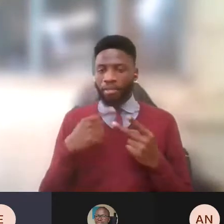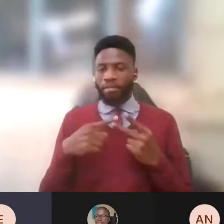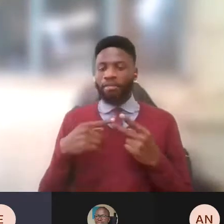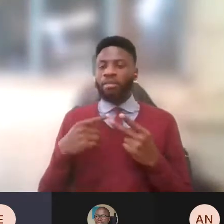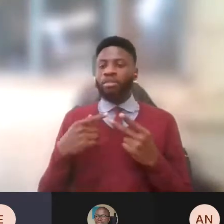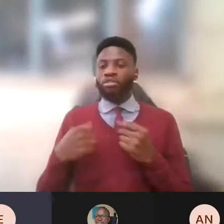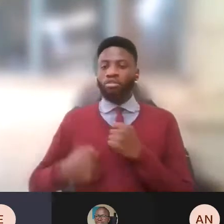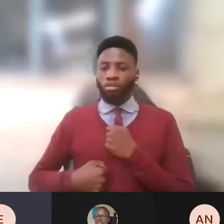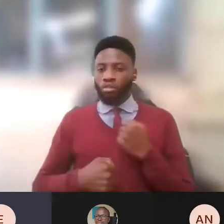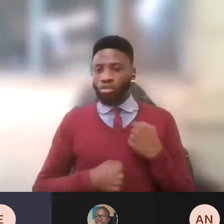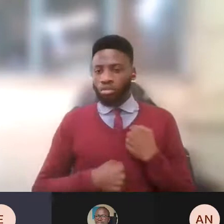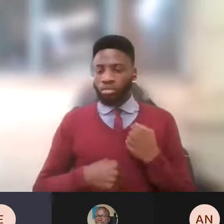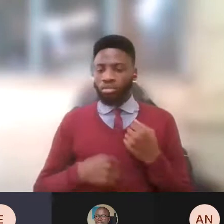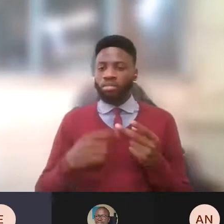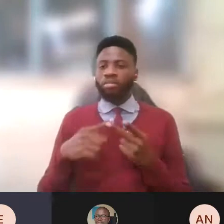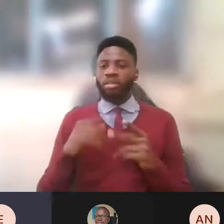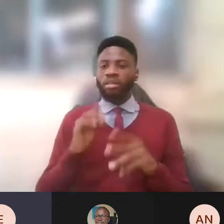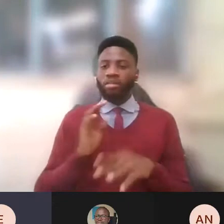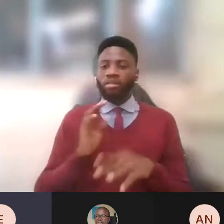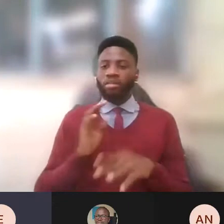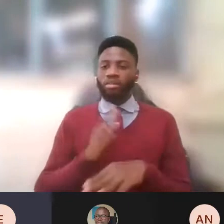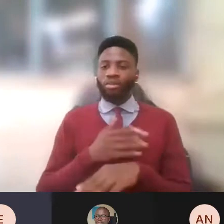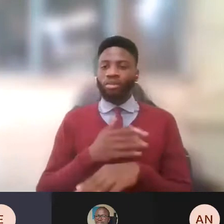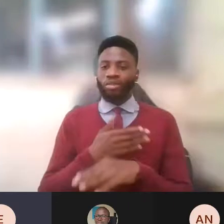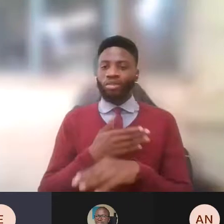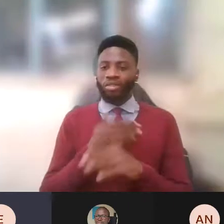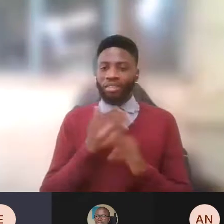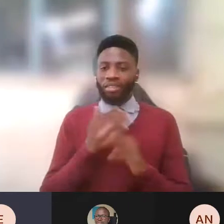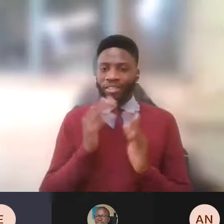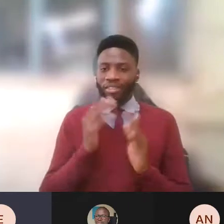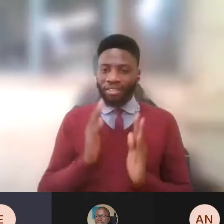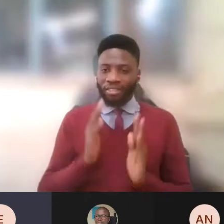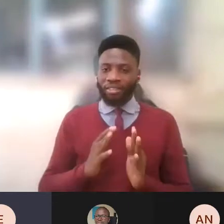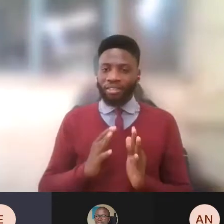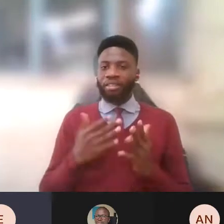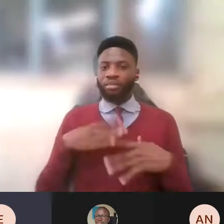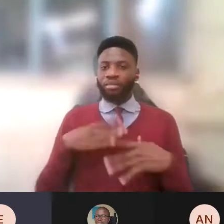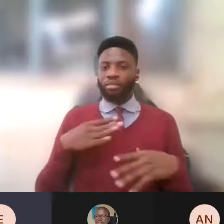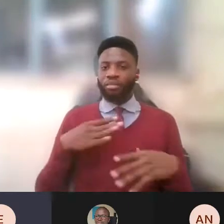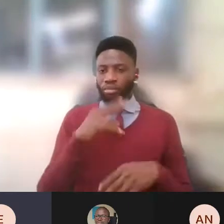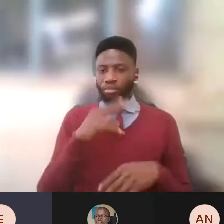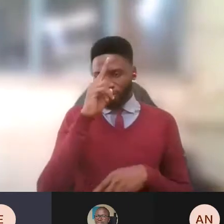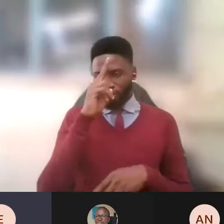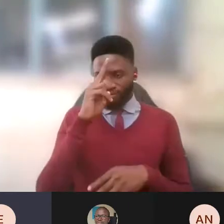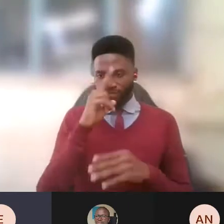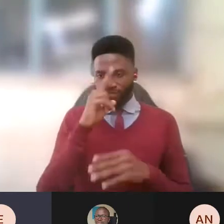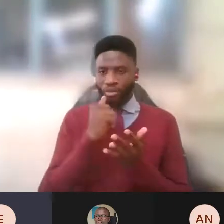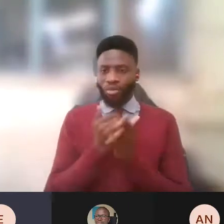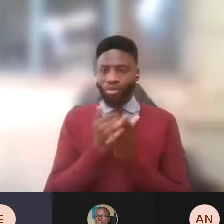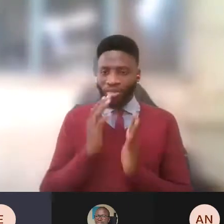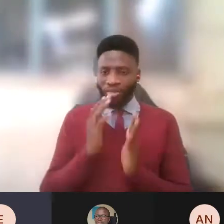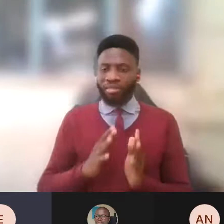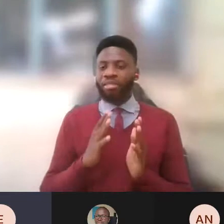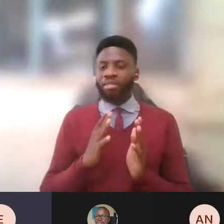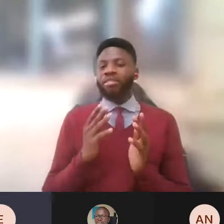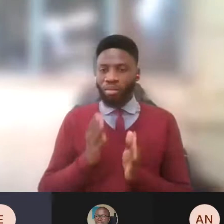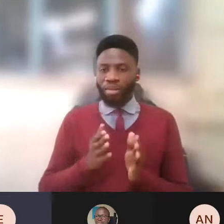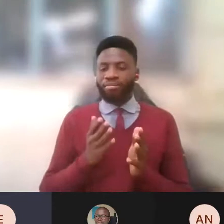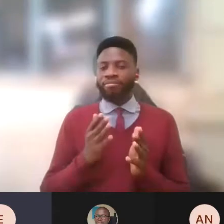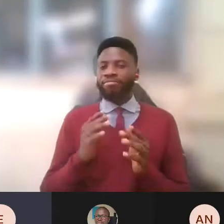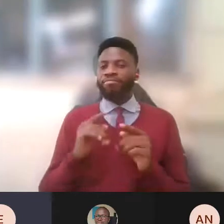you what the company culture of Standard Chartered Bank is and how you foster these skills within the